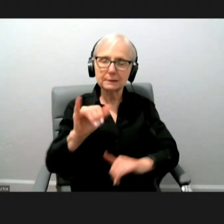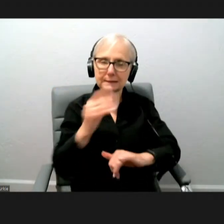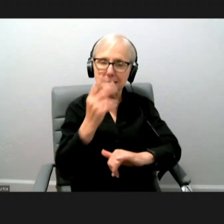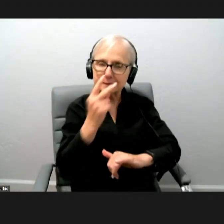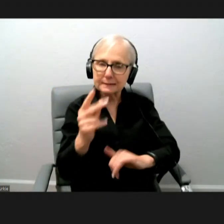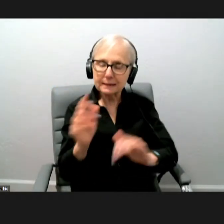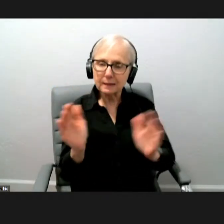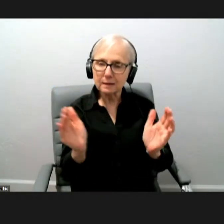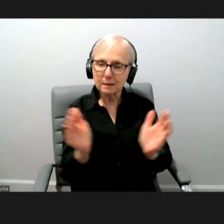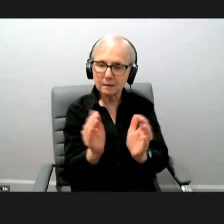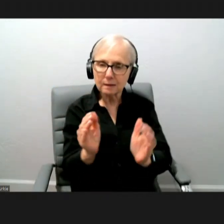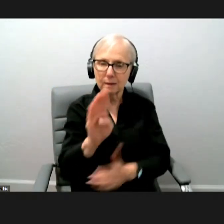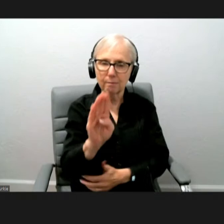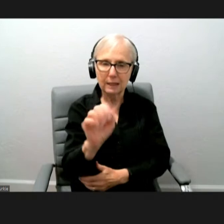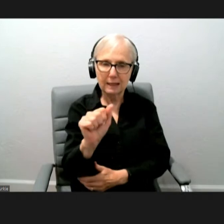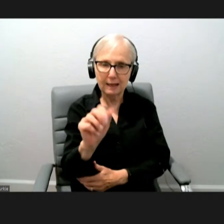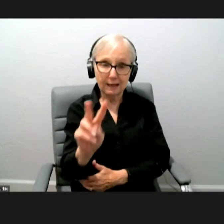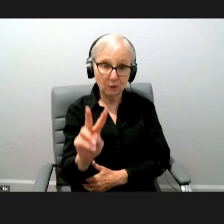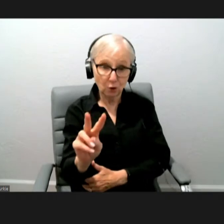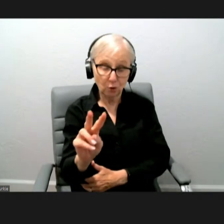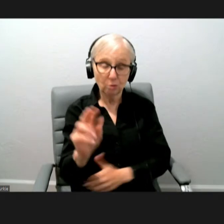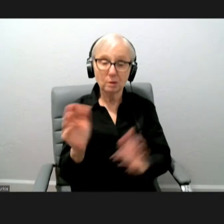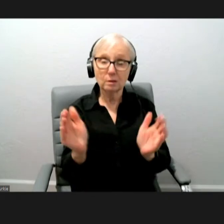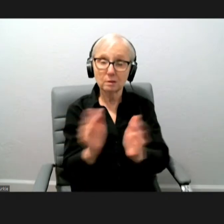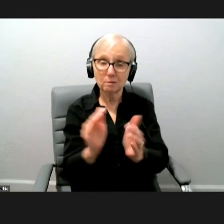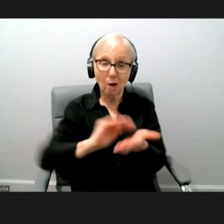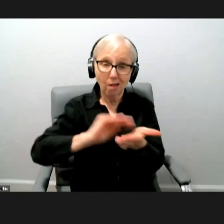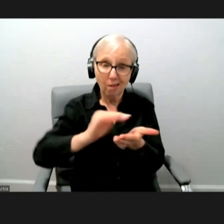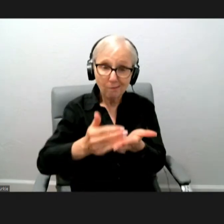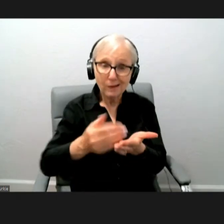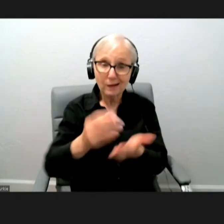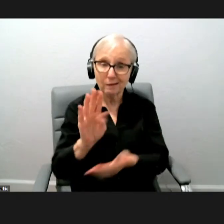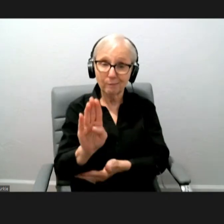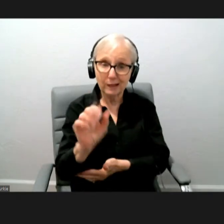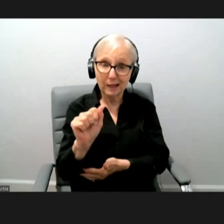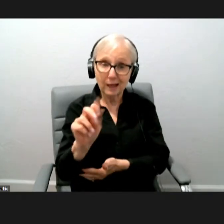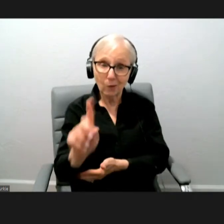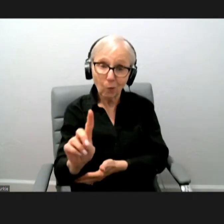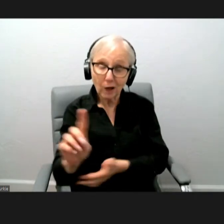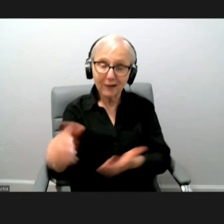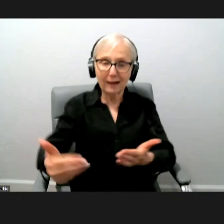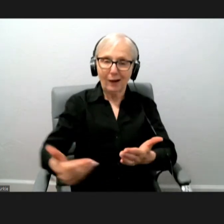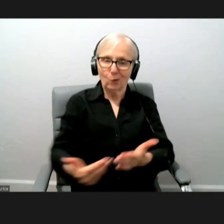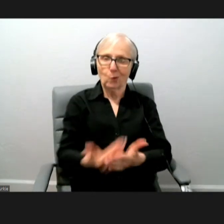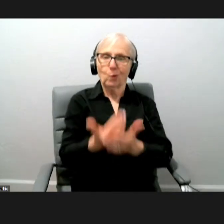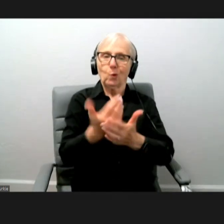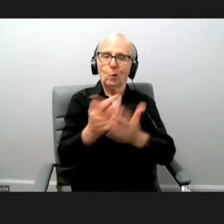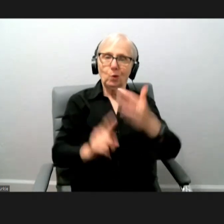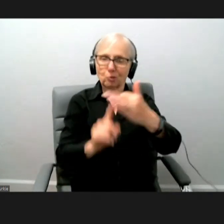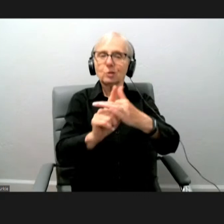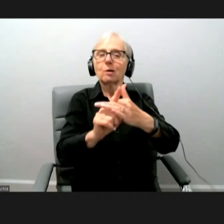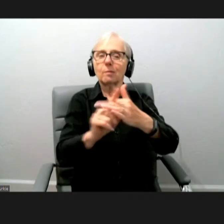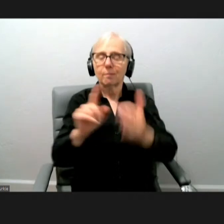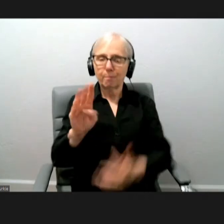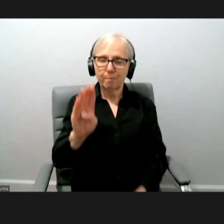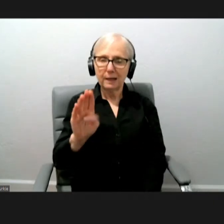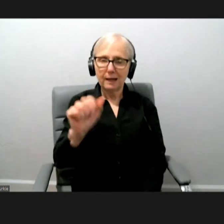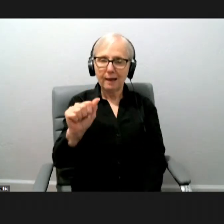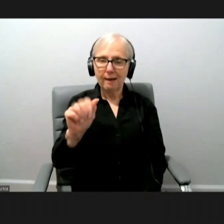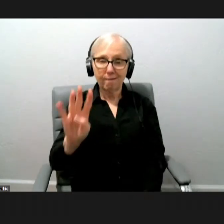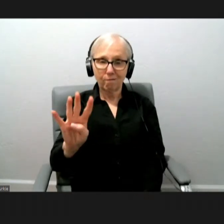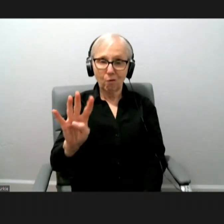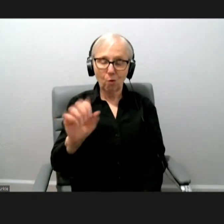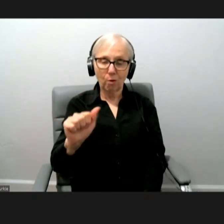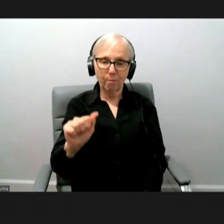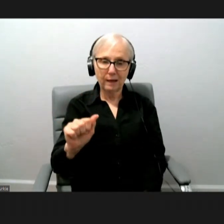small amount of BA2, a small amount of BA1, and then new to show up in just the last couple of weeks are these BA4